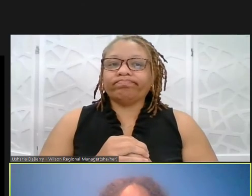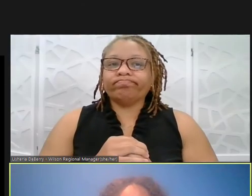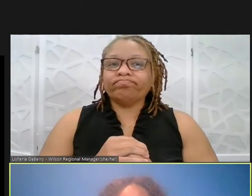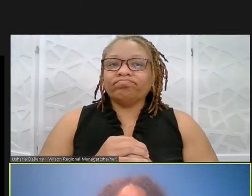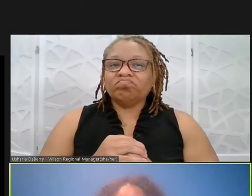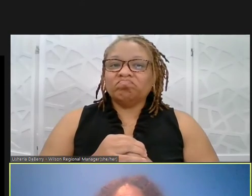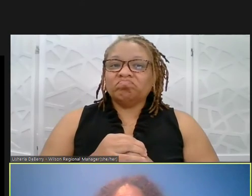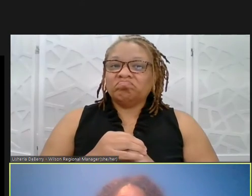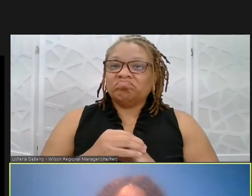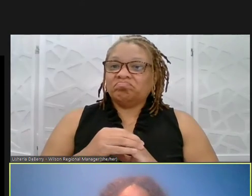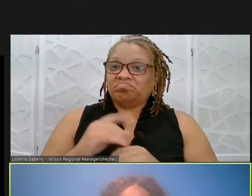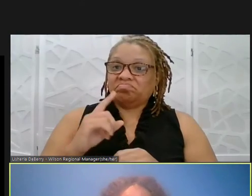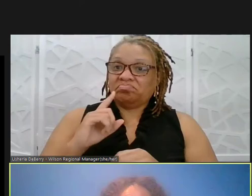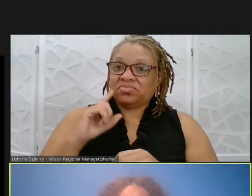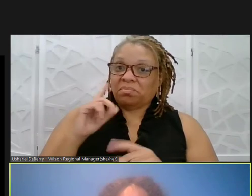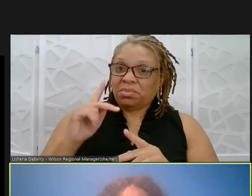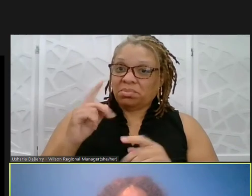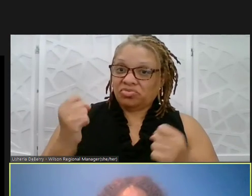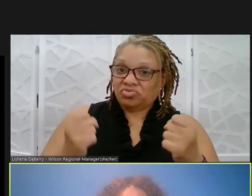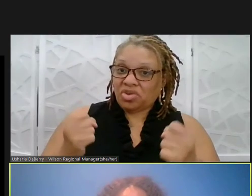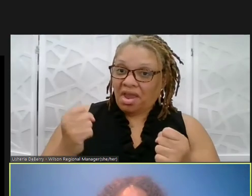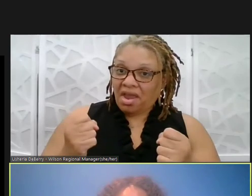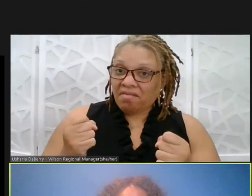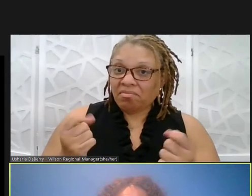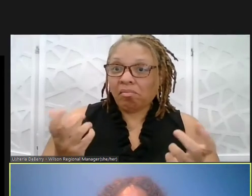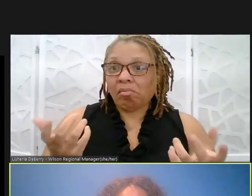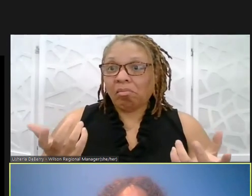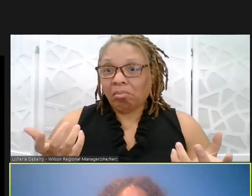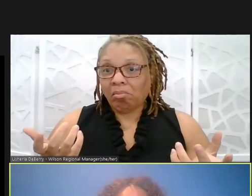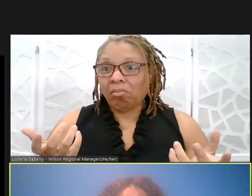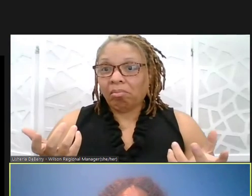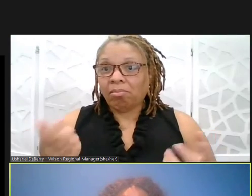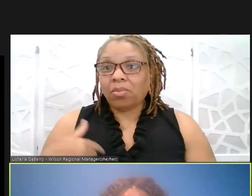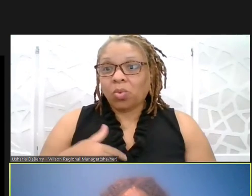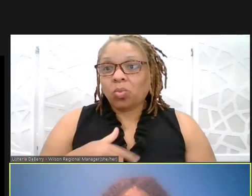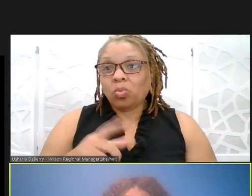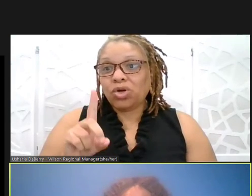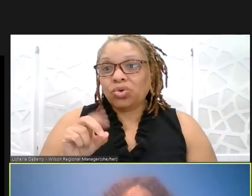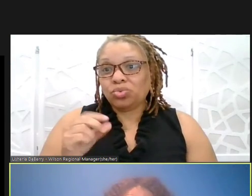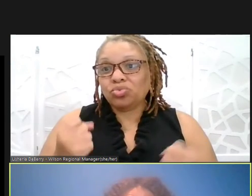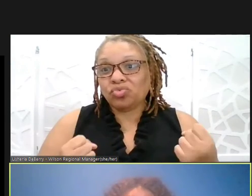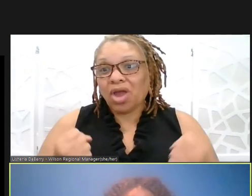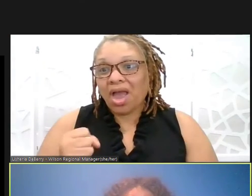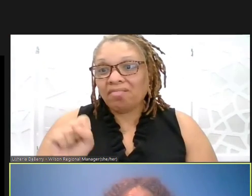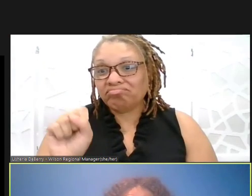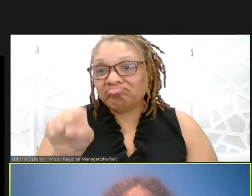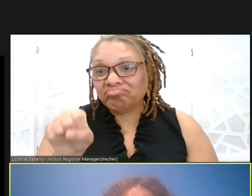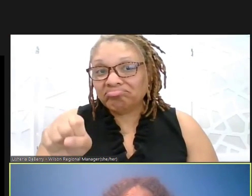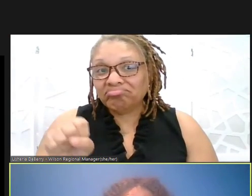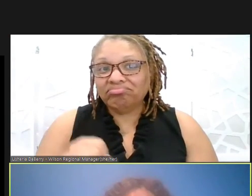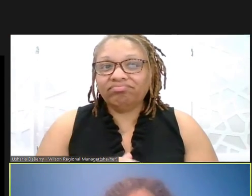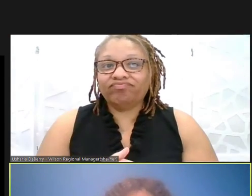population, those who are deaf, hard of hearing, or deaf-blind. Do